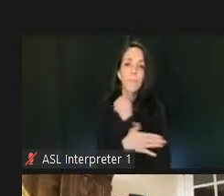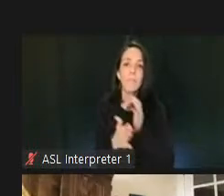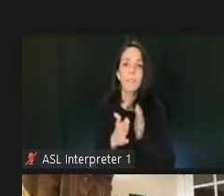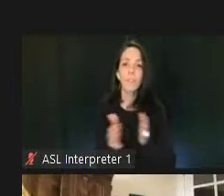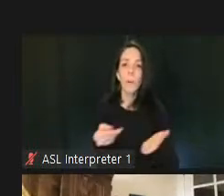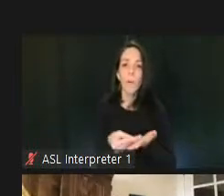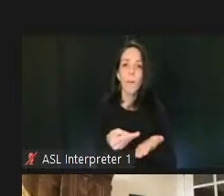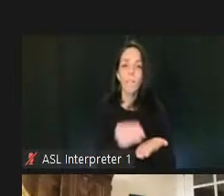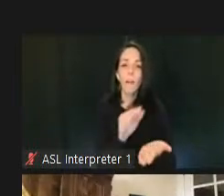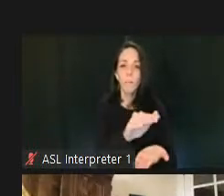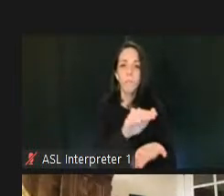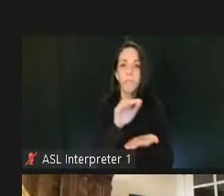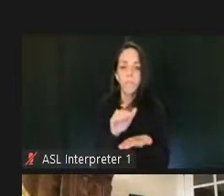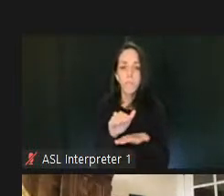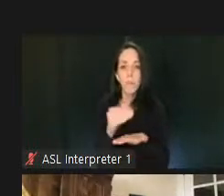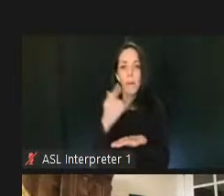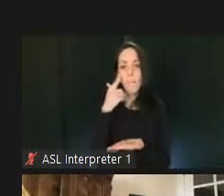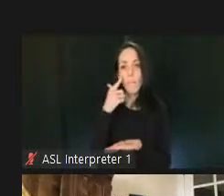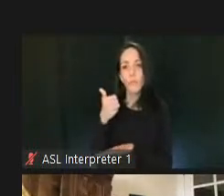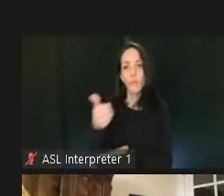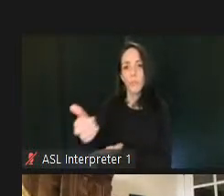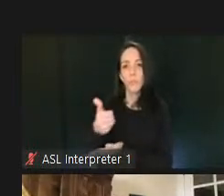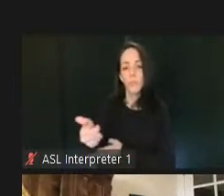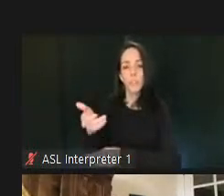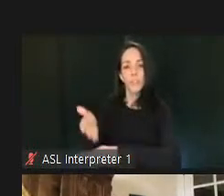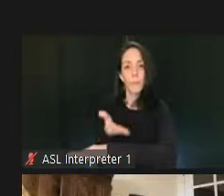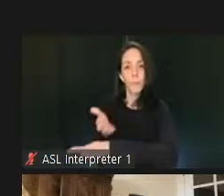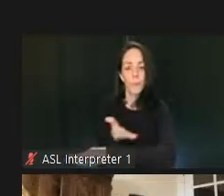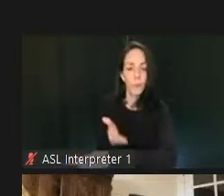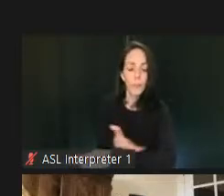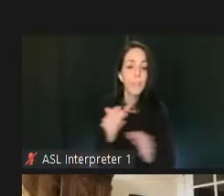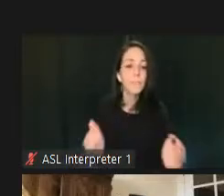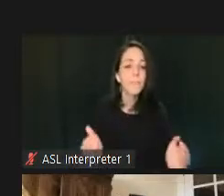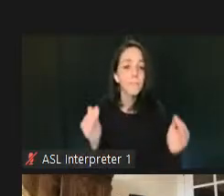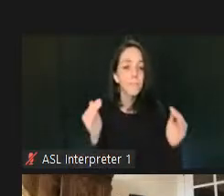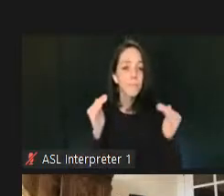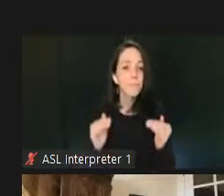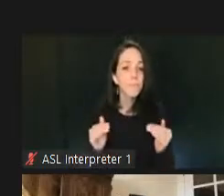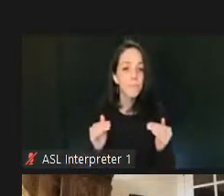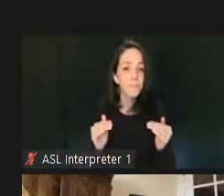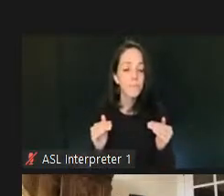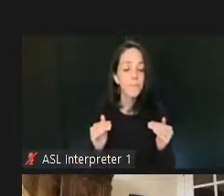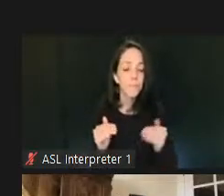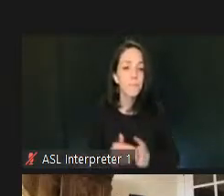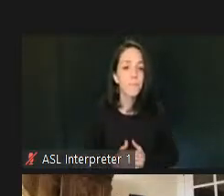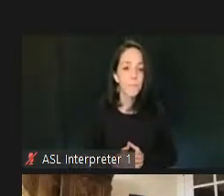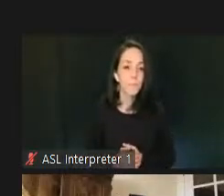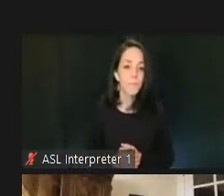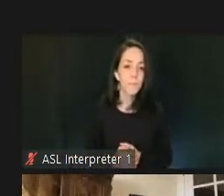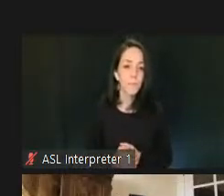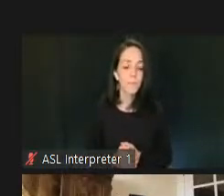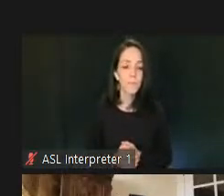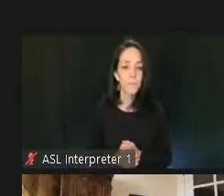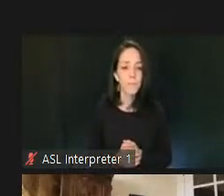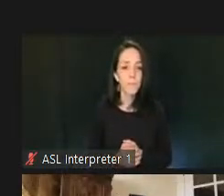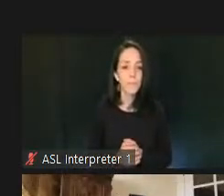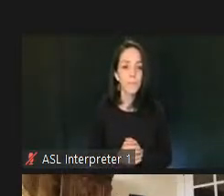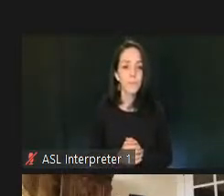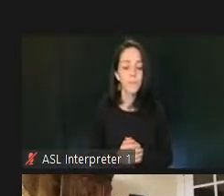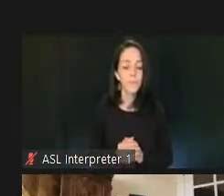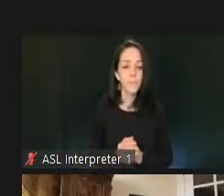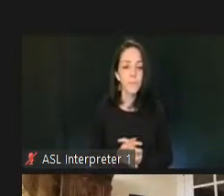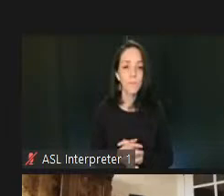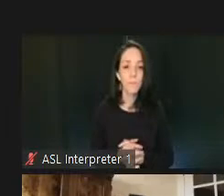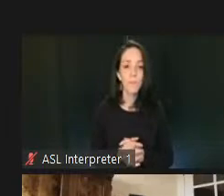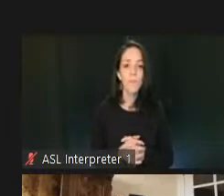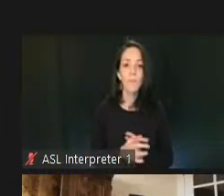to transportation improvements, and that is across the county. We have